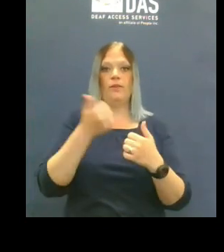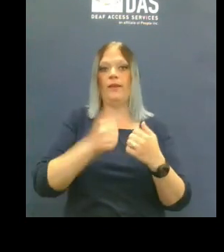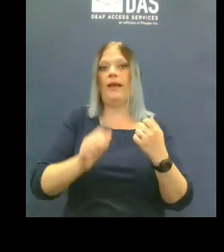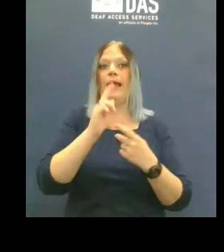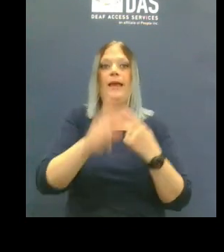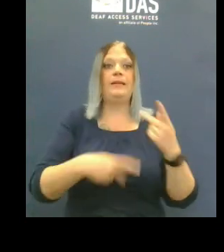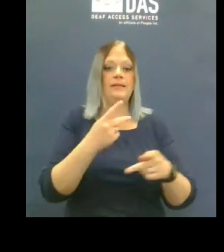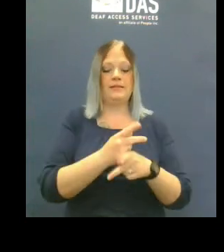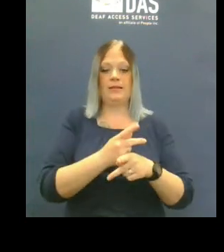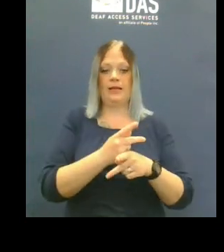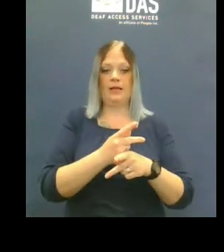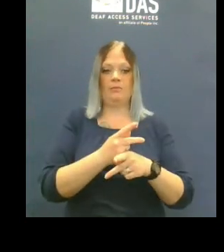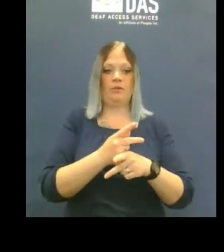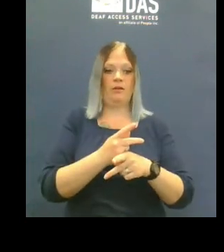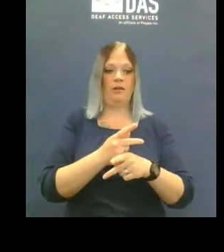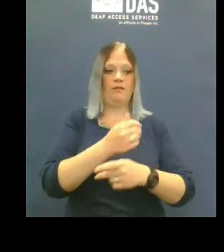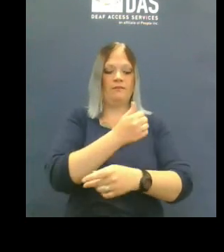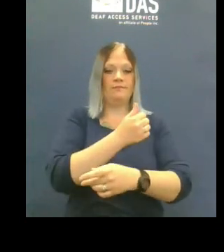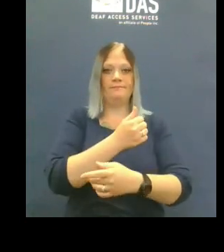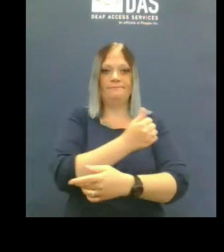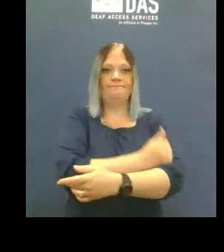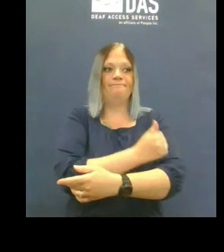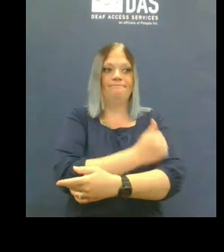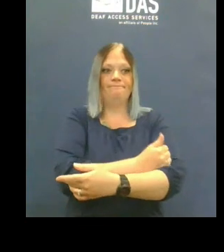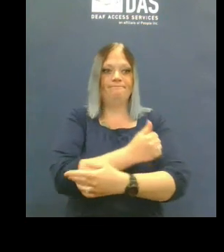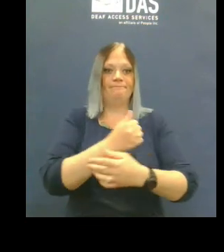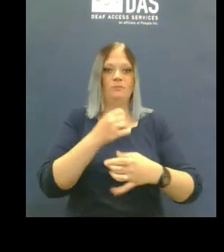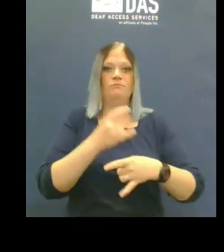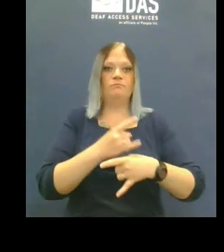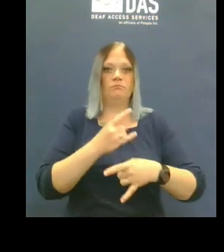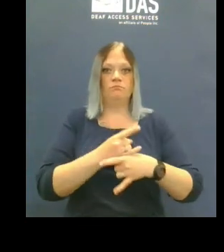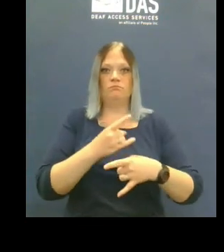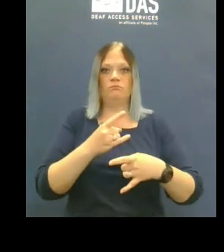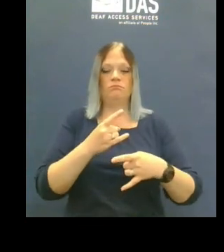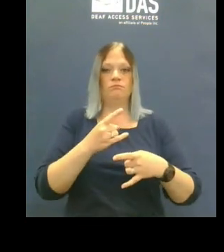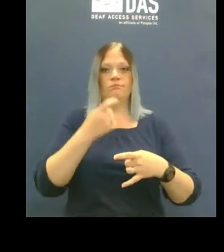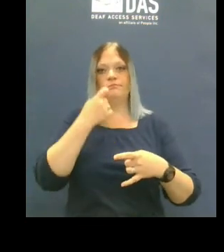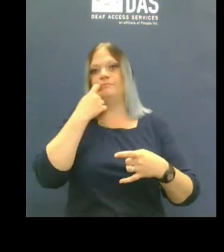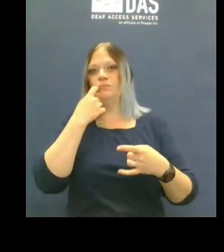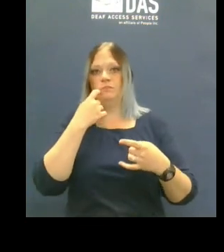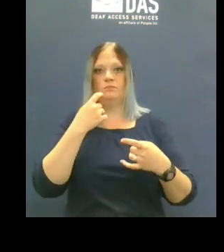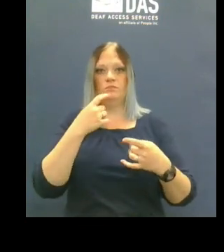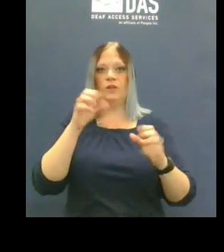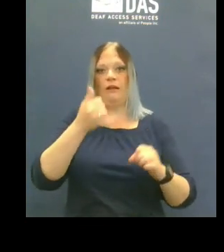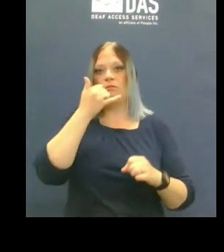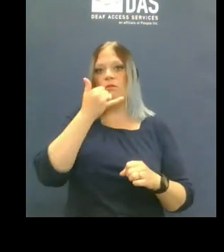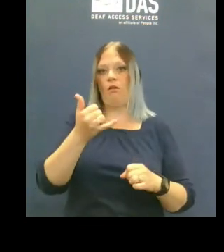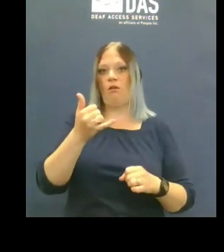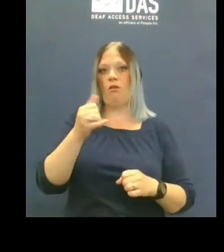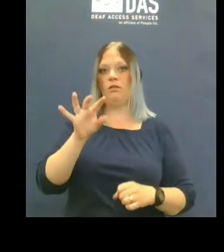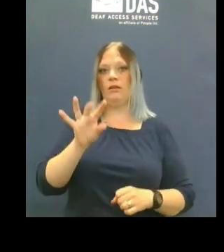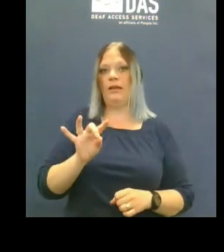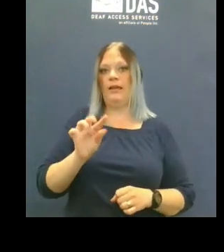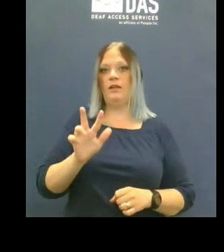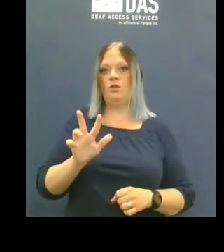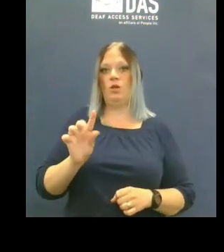of substance use disorder, they can call the Crisis Services Addiction Hotline at